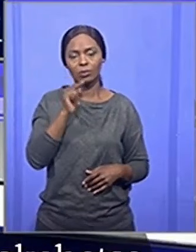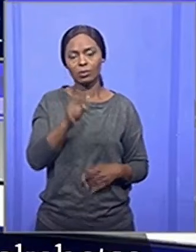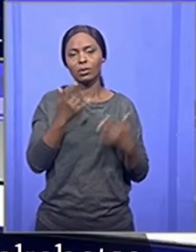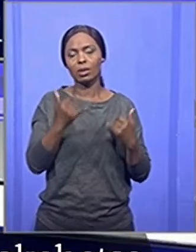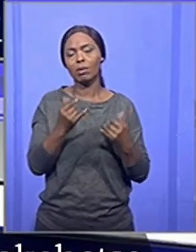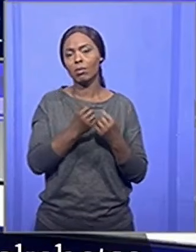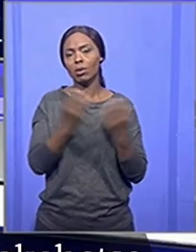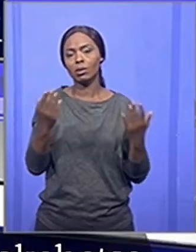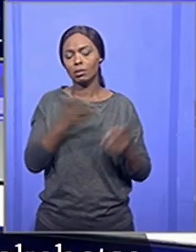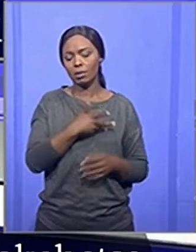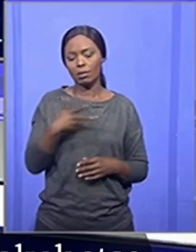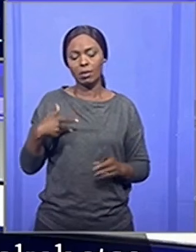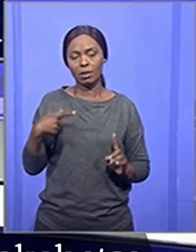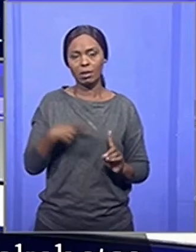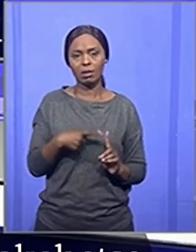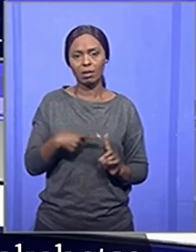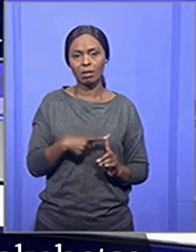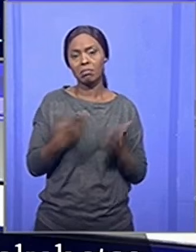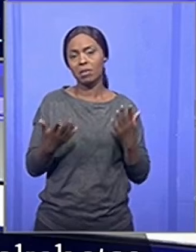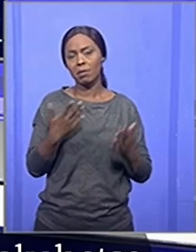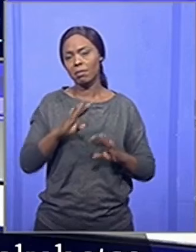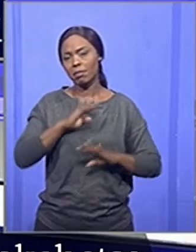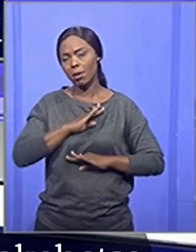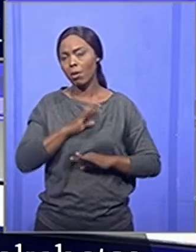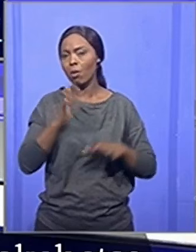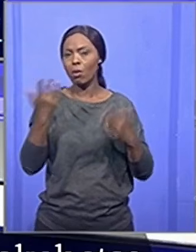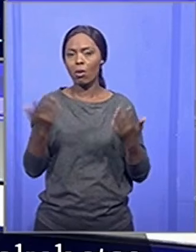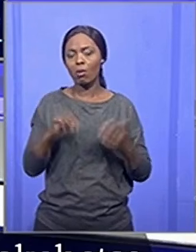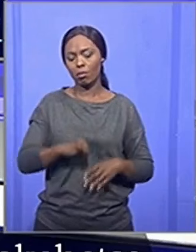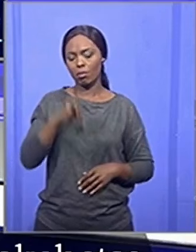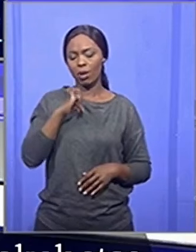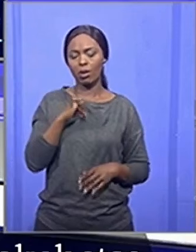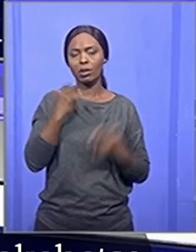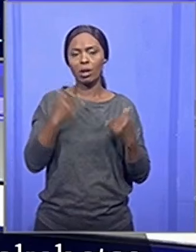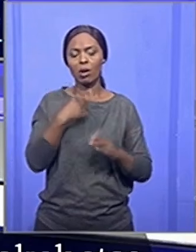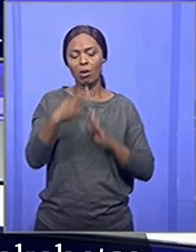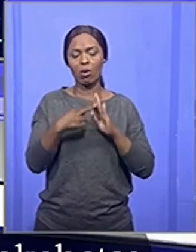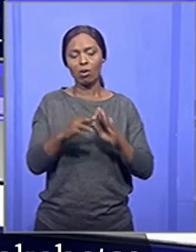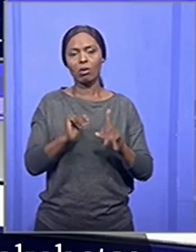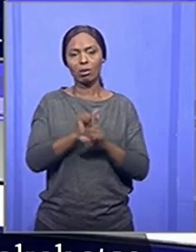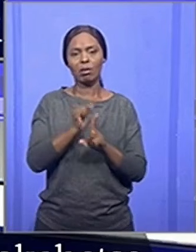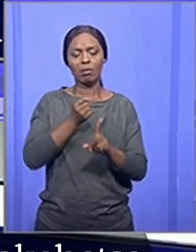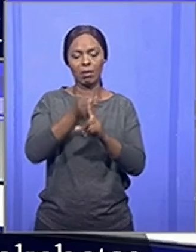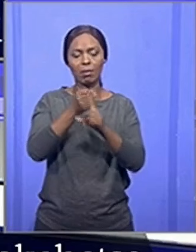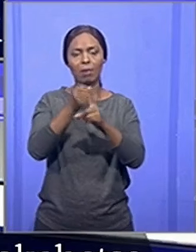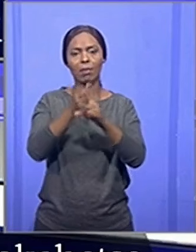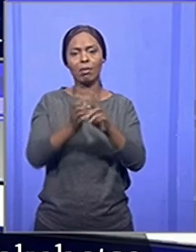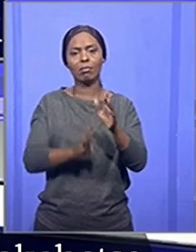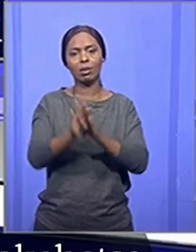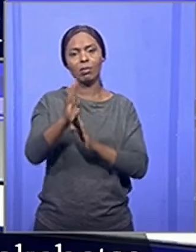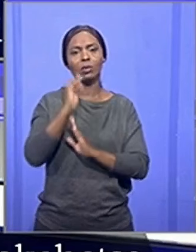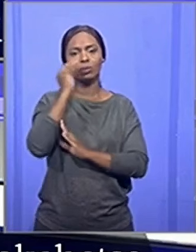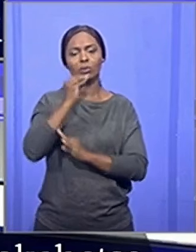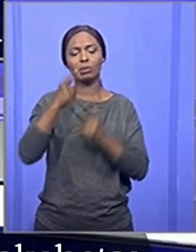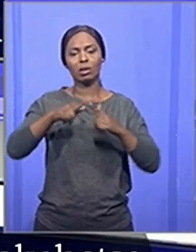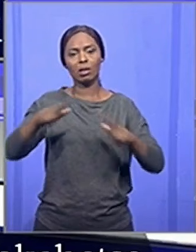ebe mme Makgetha mo a leng teng o kgotsofetse kapa o motlotlo ka tema e bang e se ikgathilwe go kgodisa Sesotho ka ra